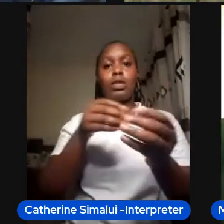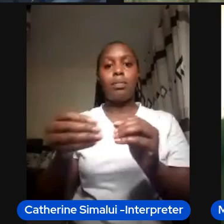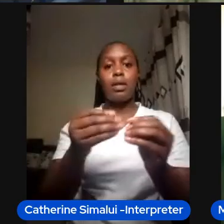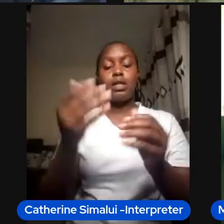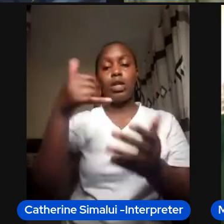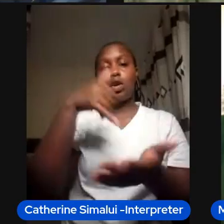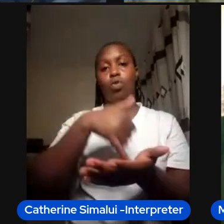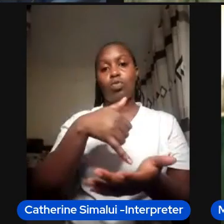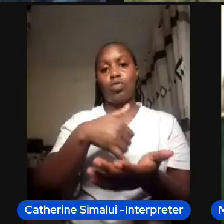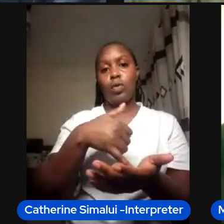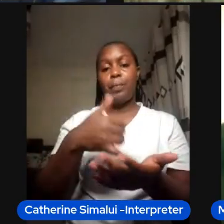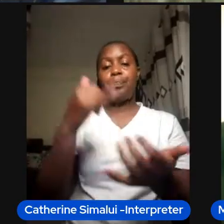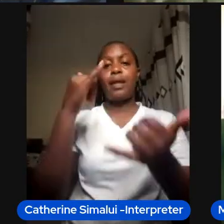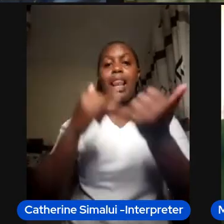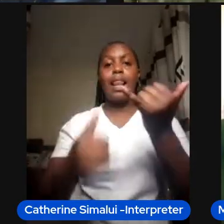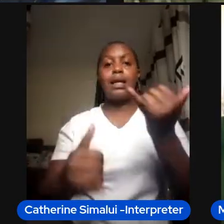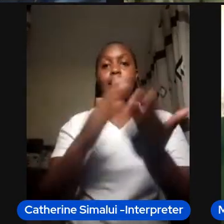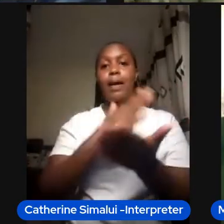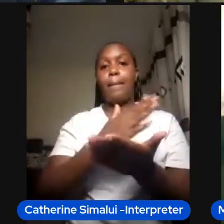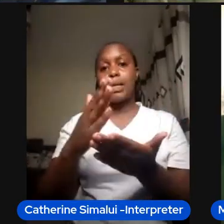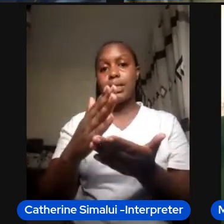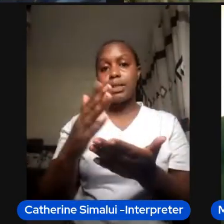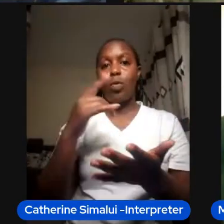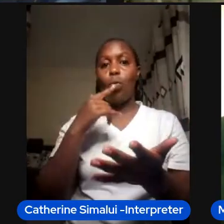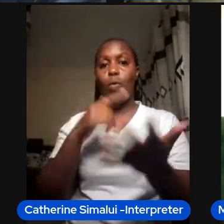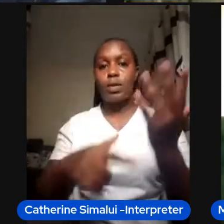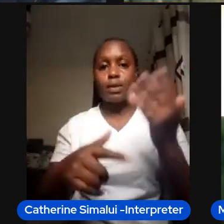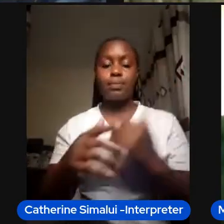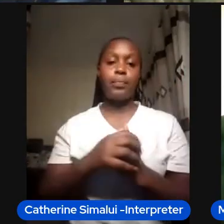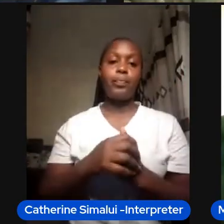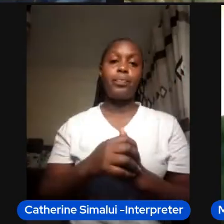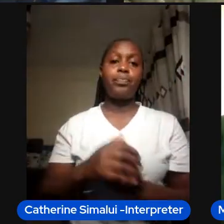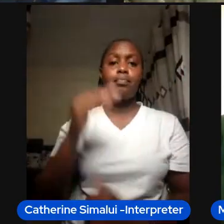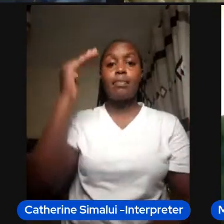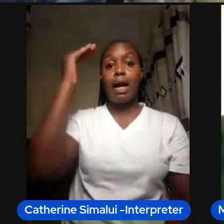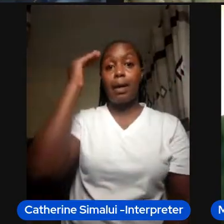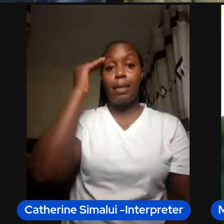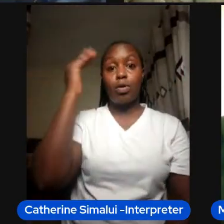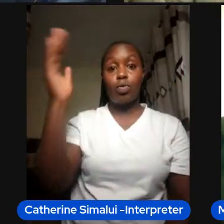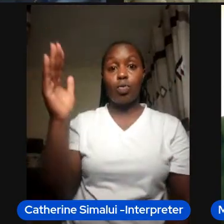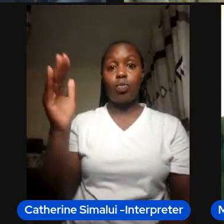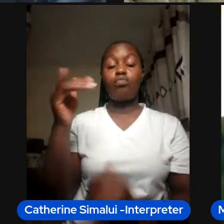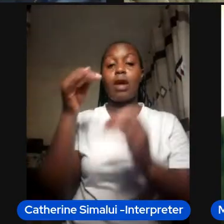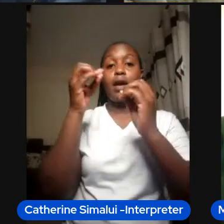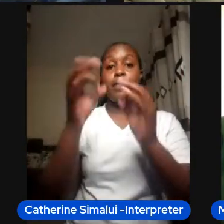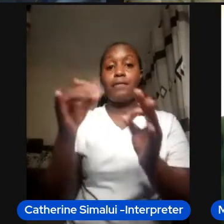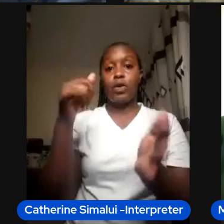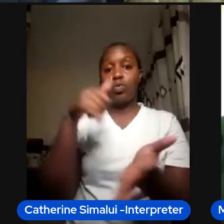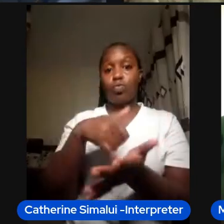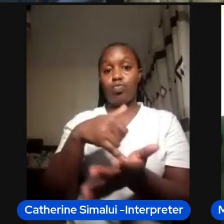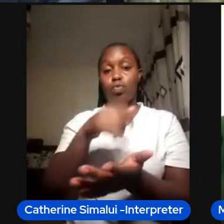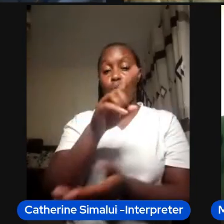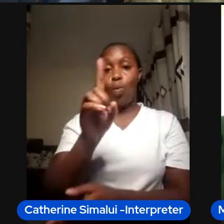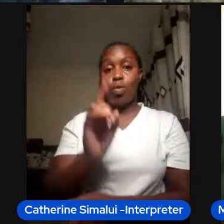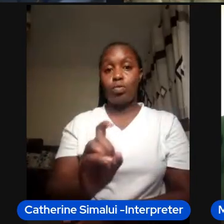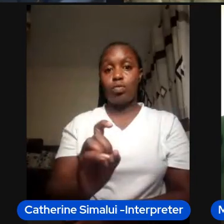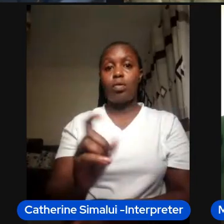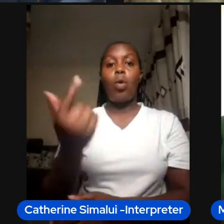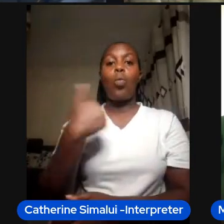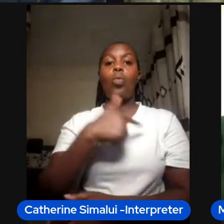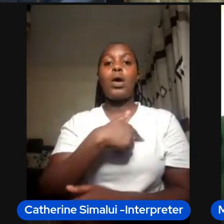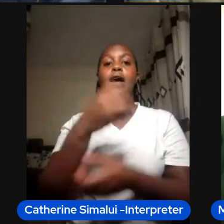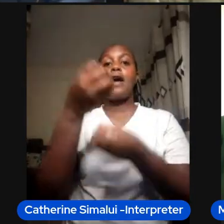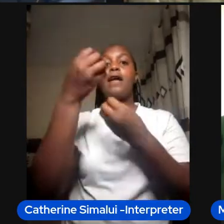Yes. The last part I would say is, I don't know if this concludes in that question, is we are being told like we